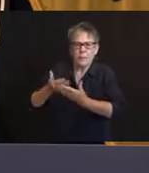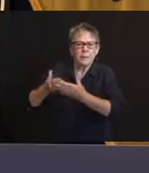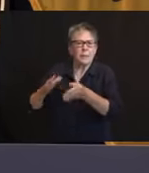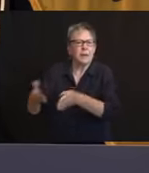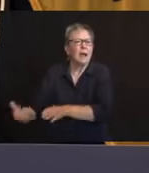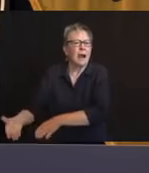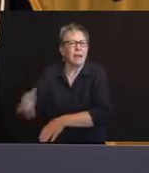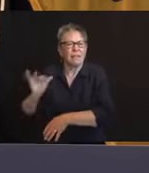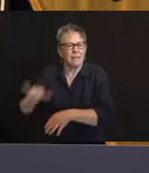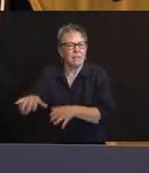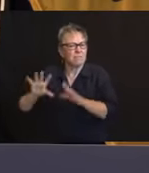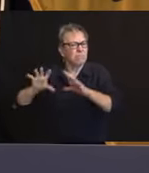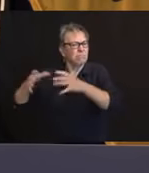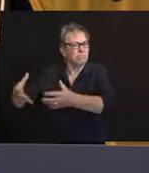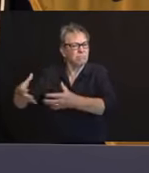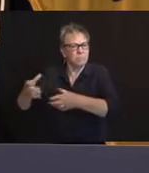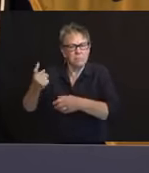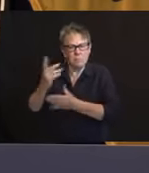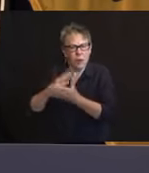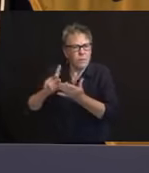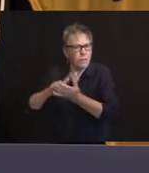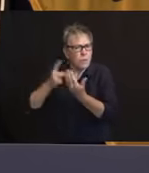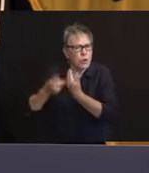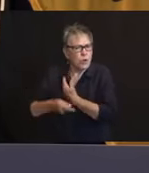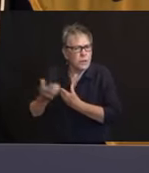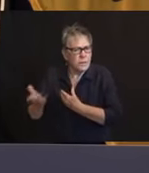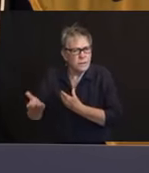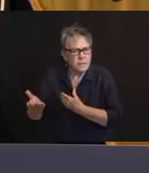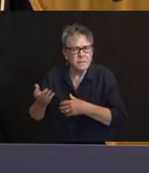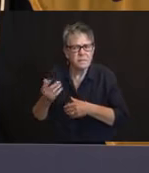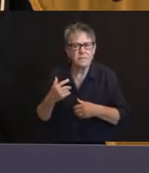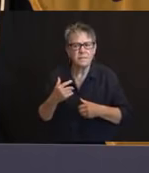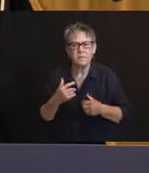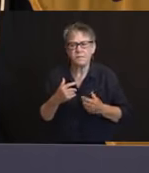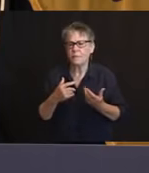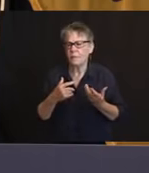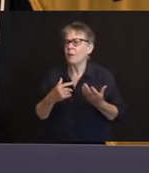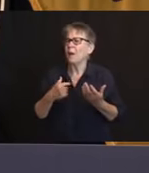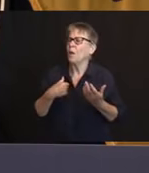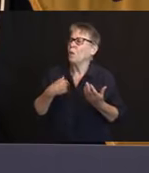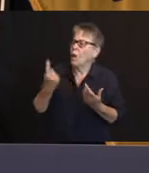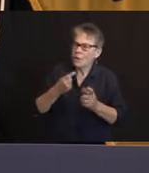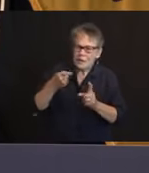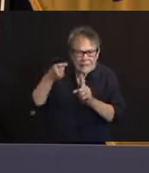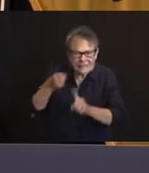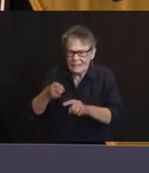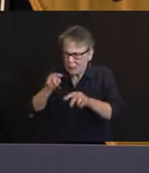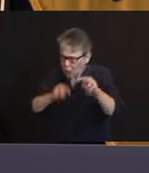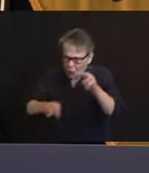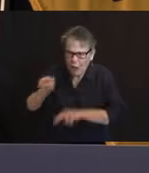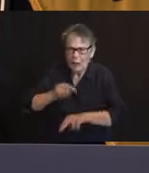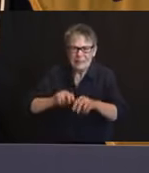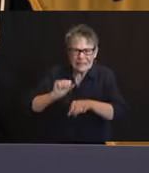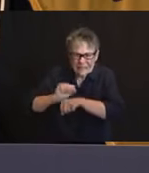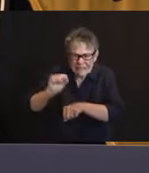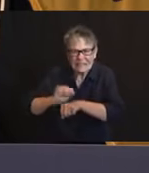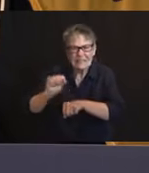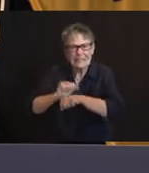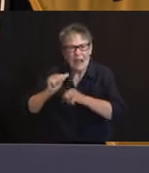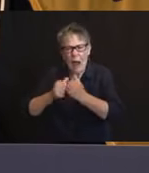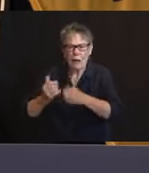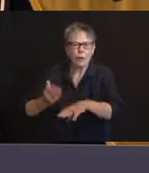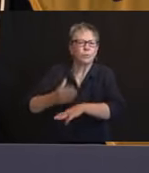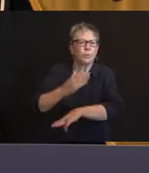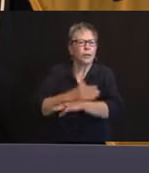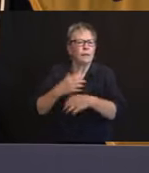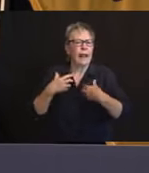communities in what we have deemed to be essential services and essential positions at the front lines